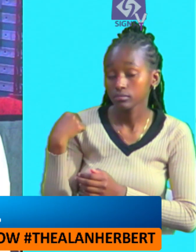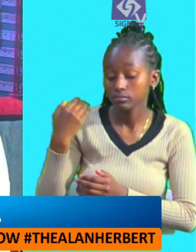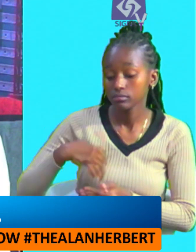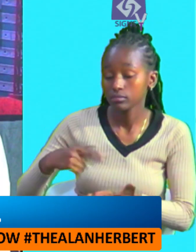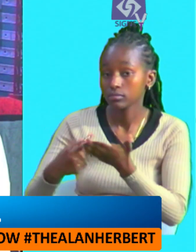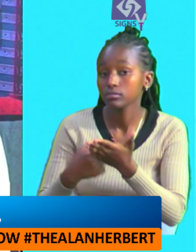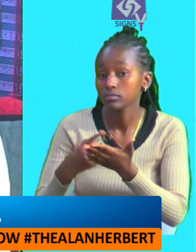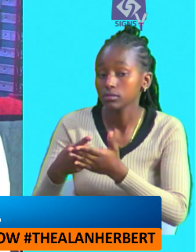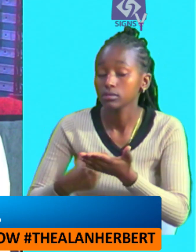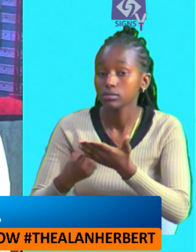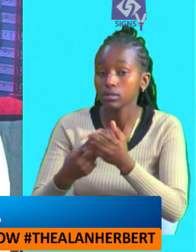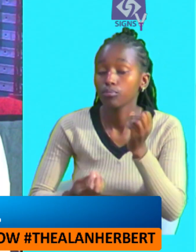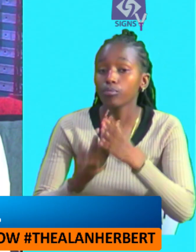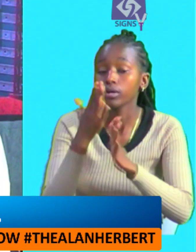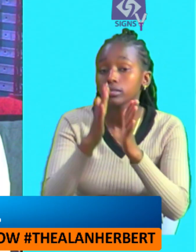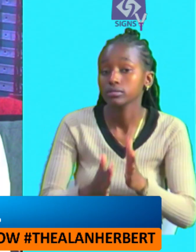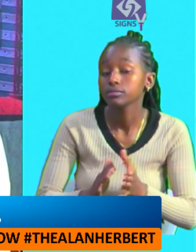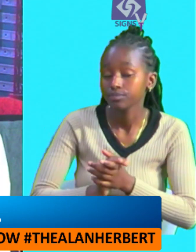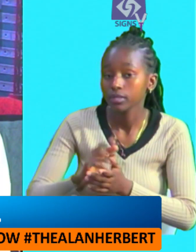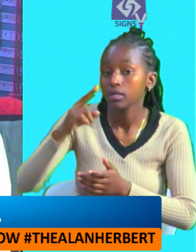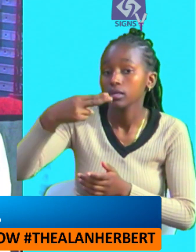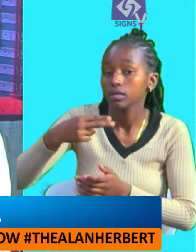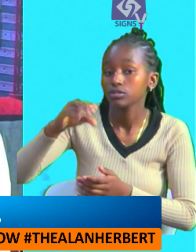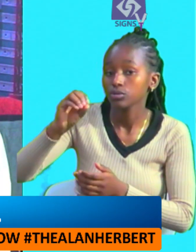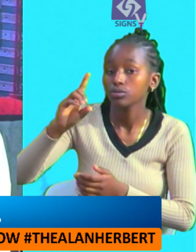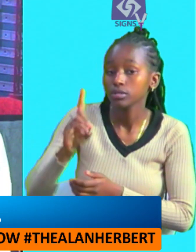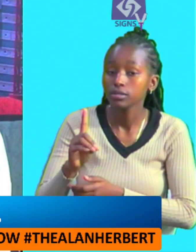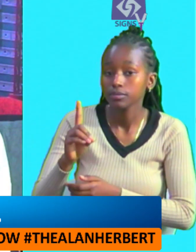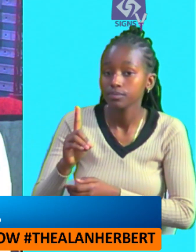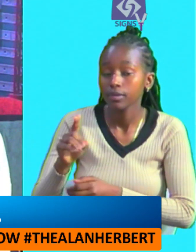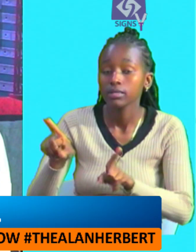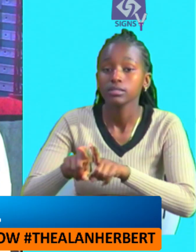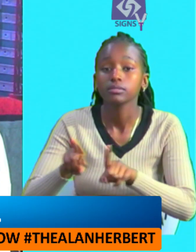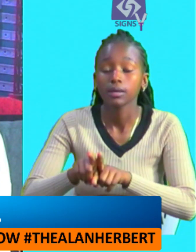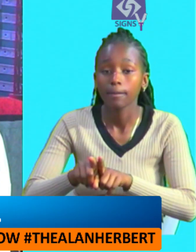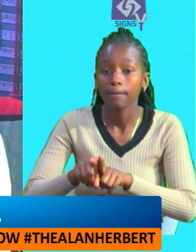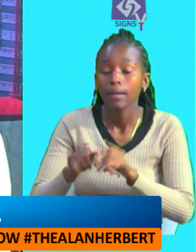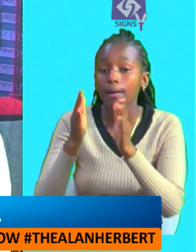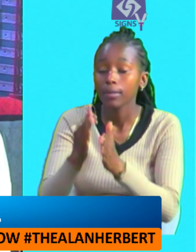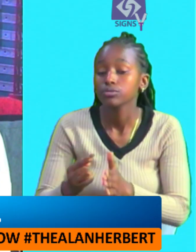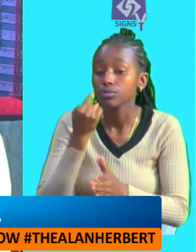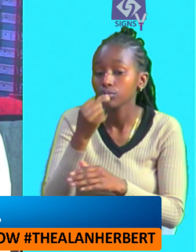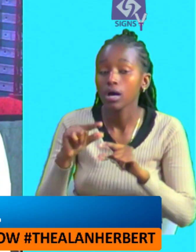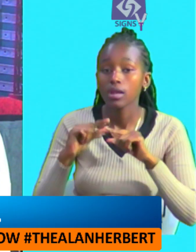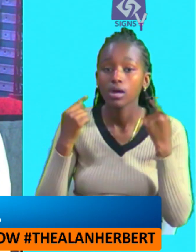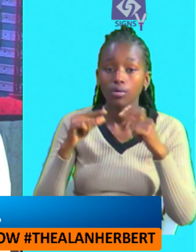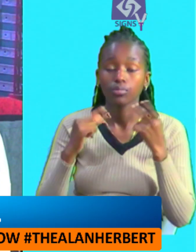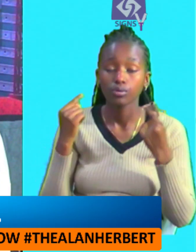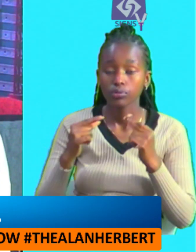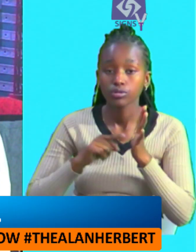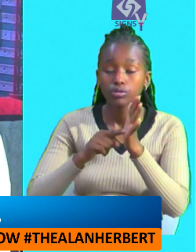So you living by your own terms is me when I call, hey, Nyambuni aje pull up, and you're like, hey, can I pull up in the next 3